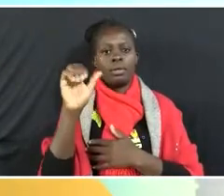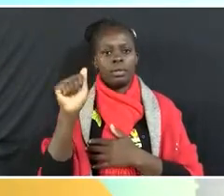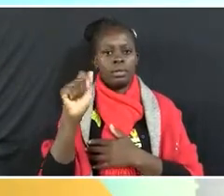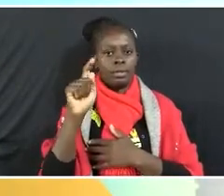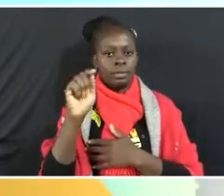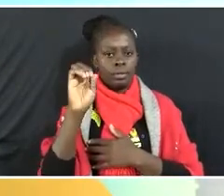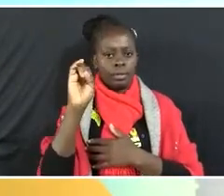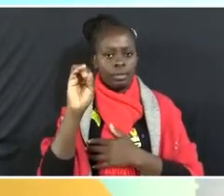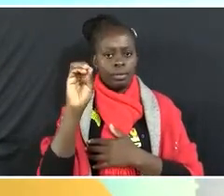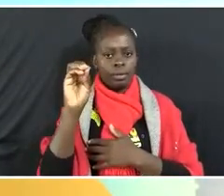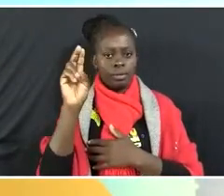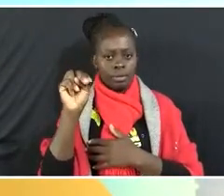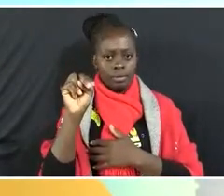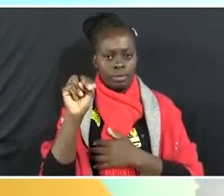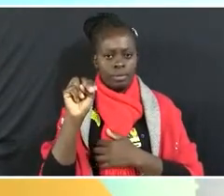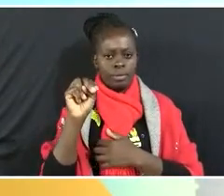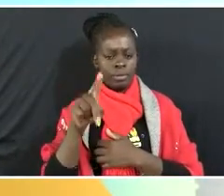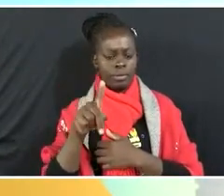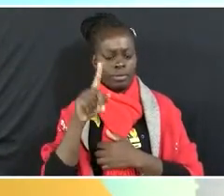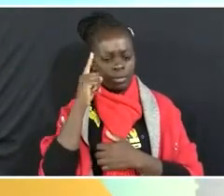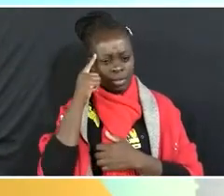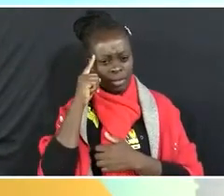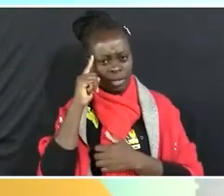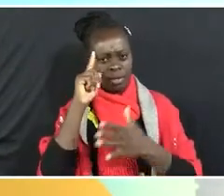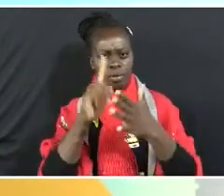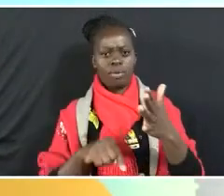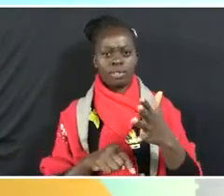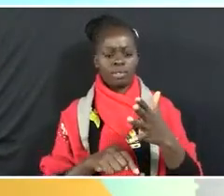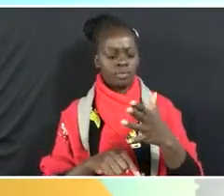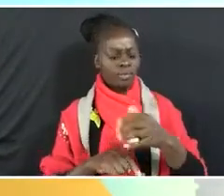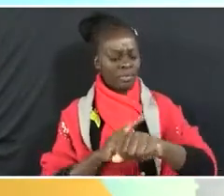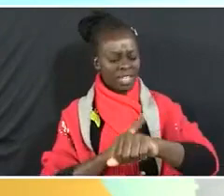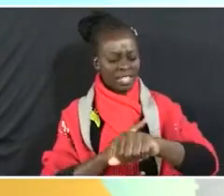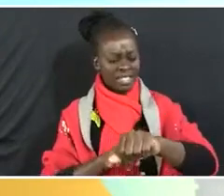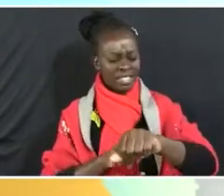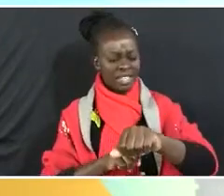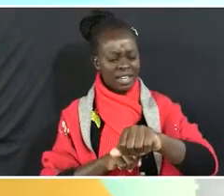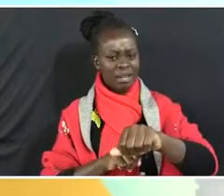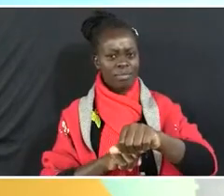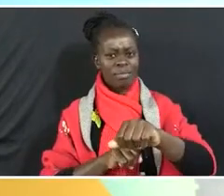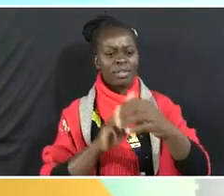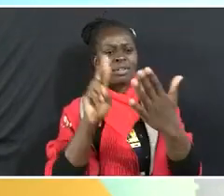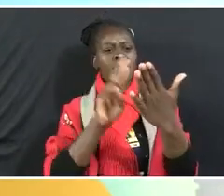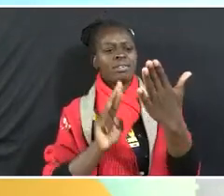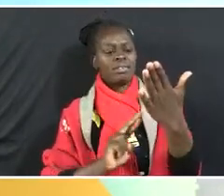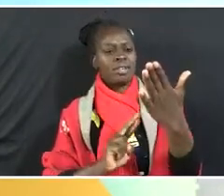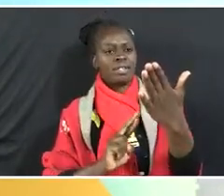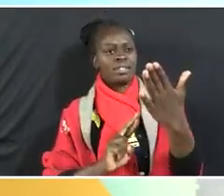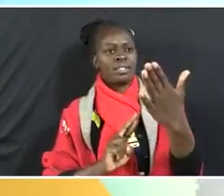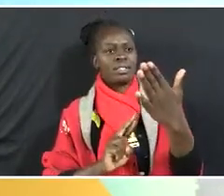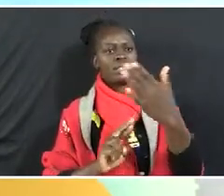But beloved, when you see the word "behold," pay strict attention.